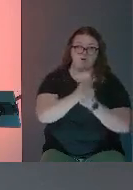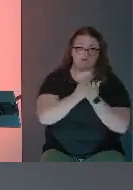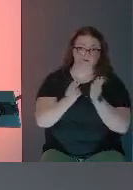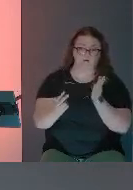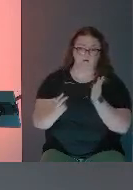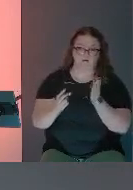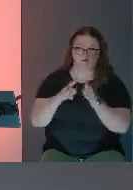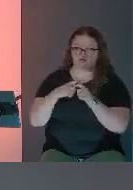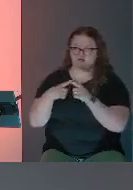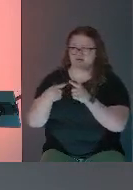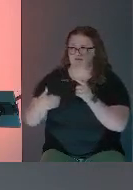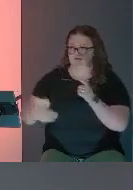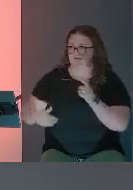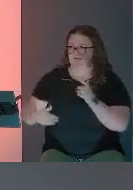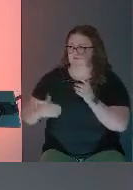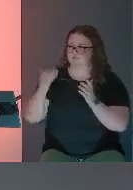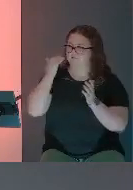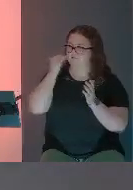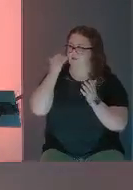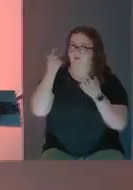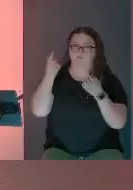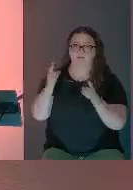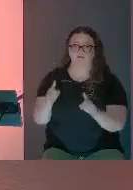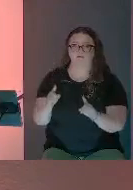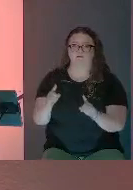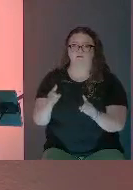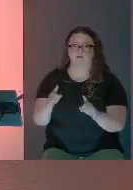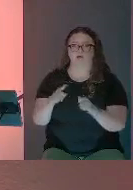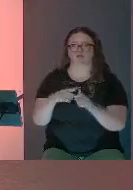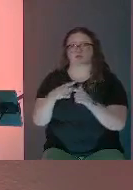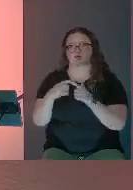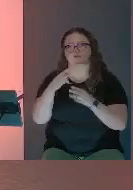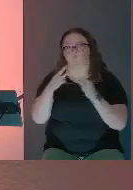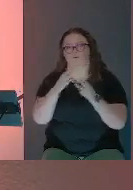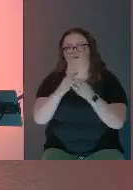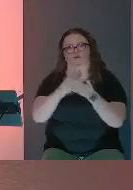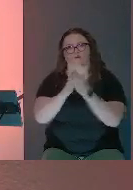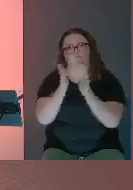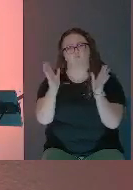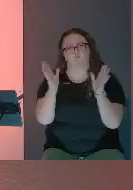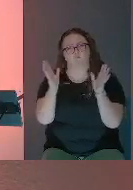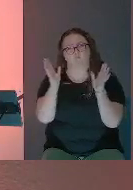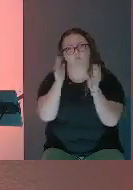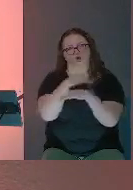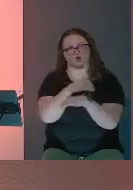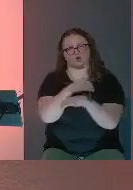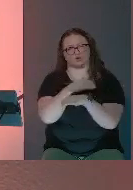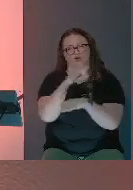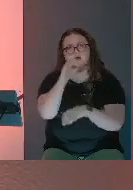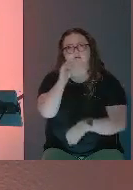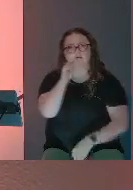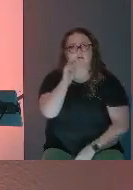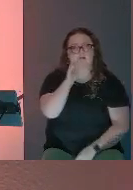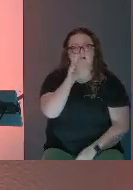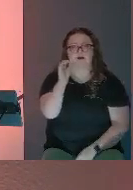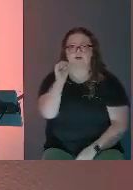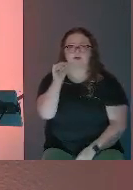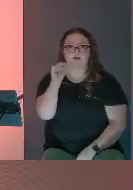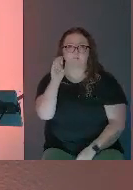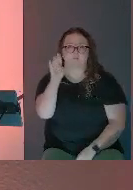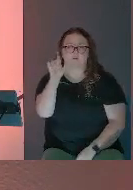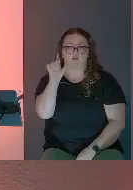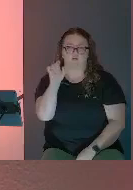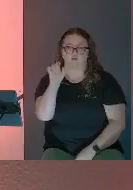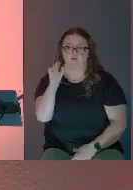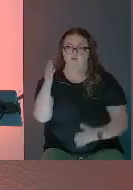conscience happens. And we know the rest of the story. The world gets really weird in chapter 4 with Cain and Abel. And chapter 5, things get really weird. And then